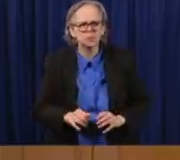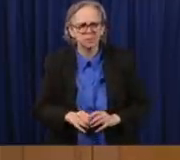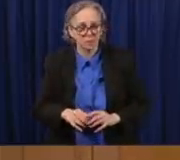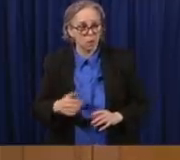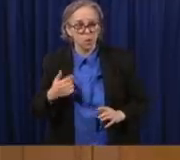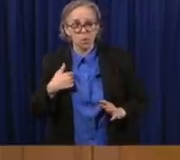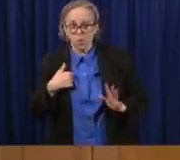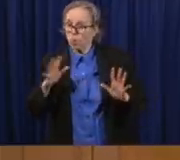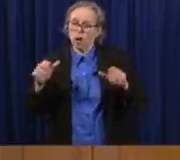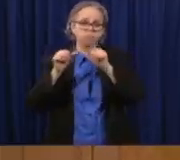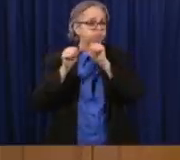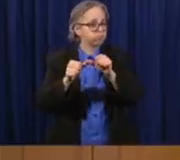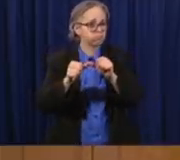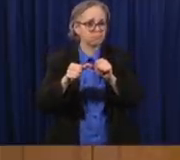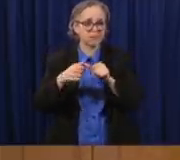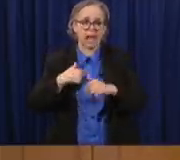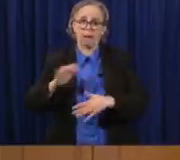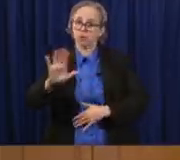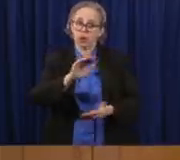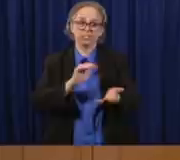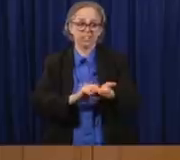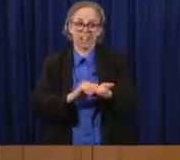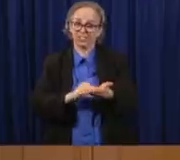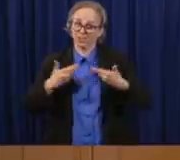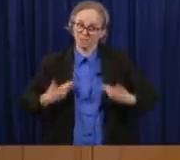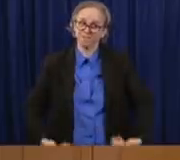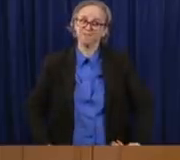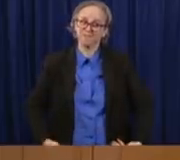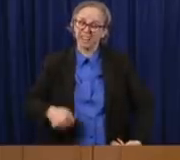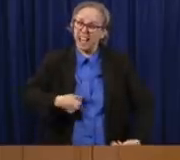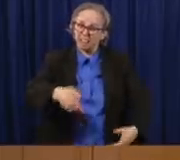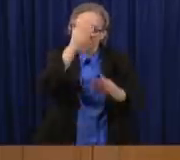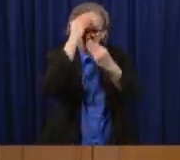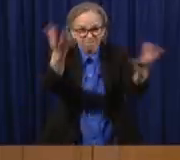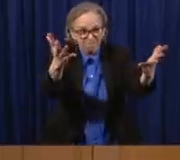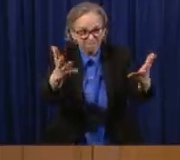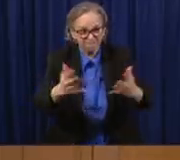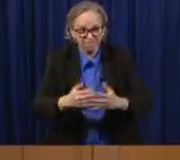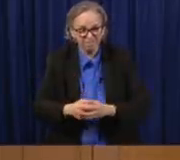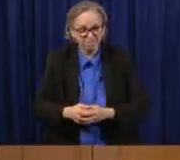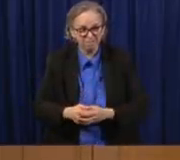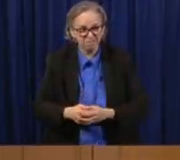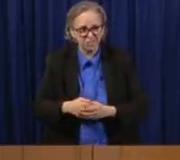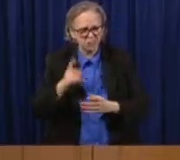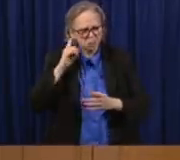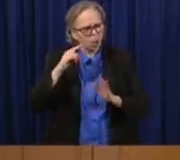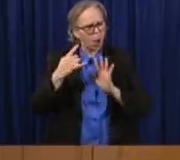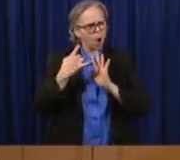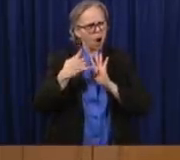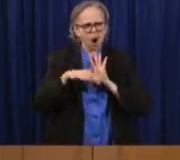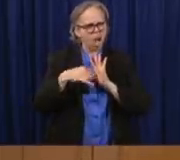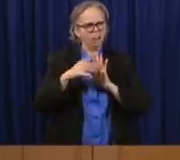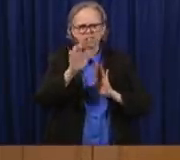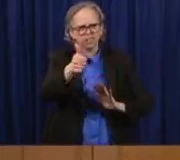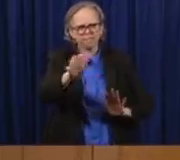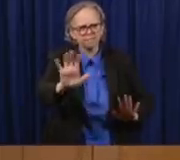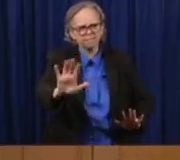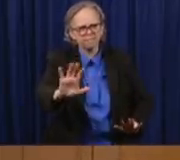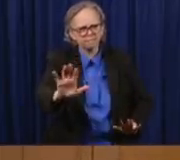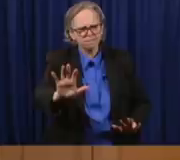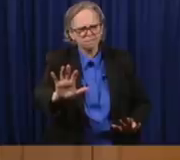I'm your doctor, so I have to be telling you, don't be so hard on yourself when you go through these phases day to